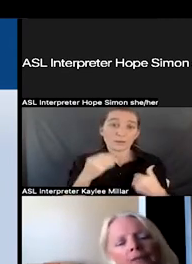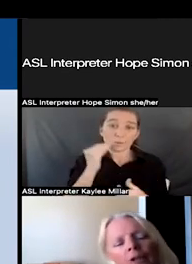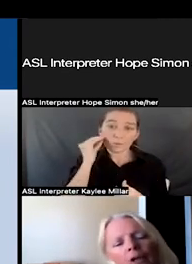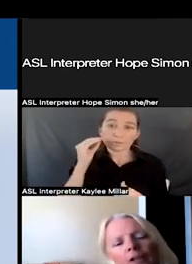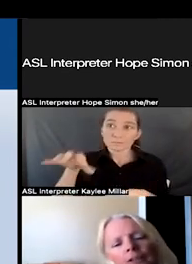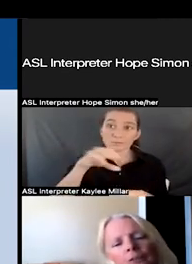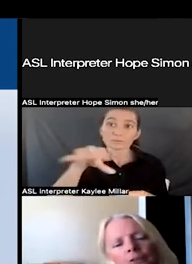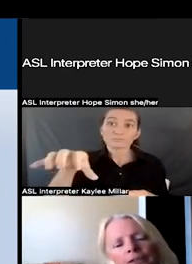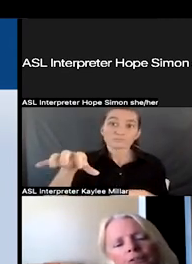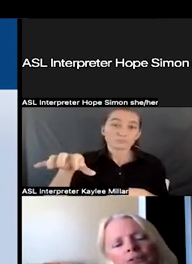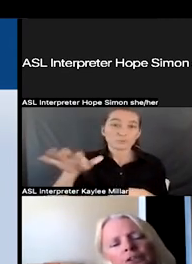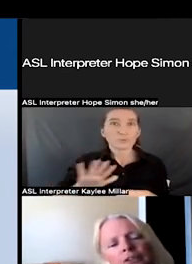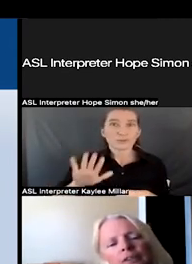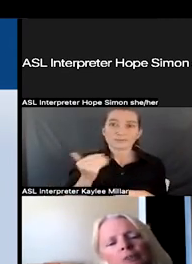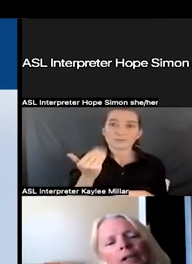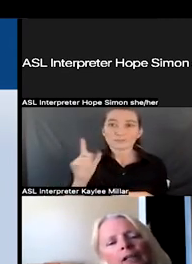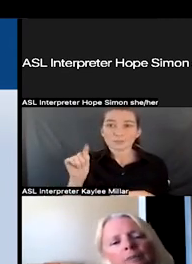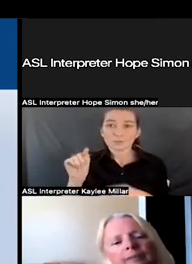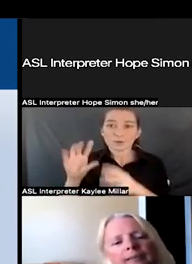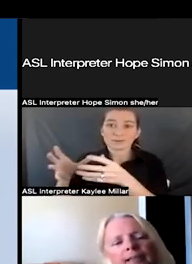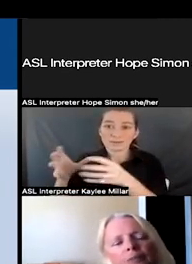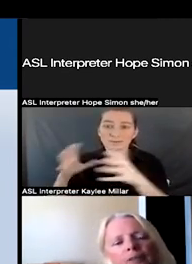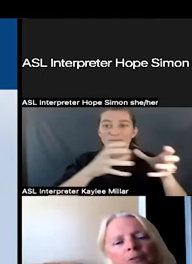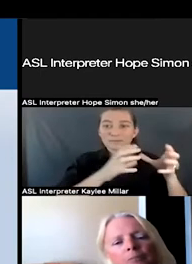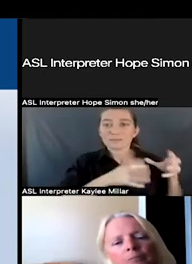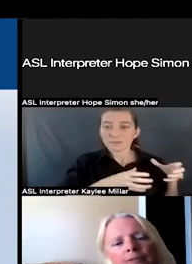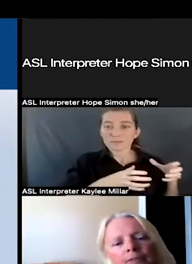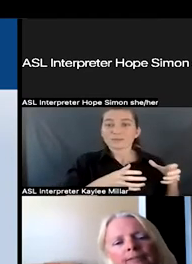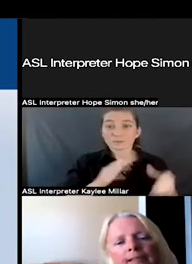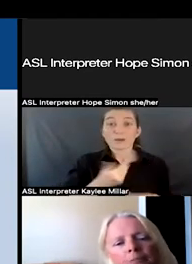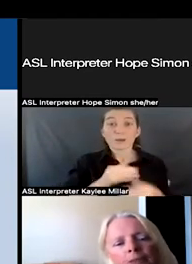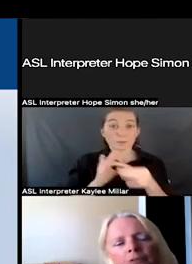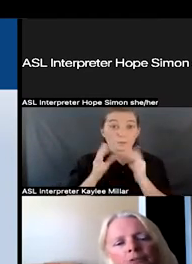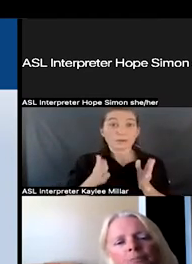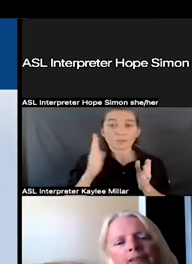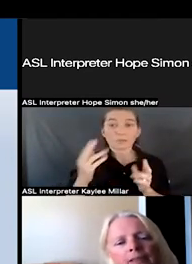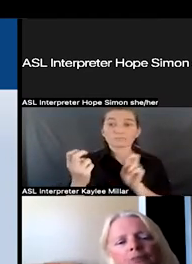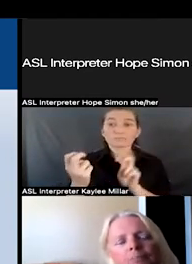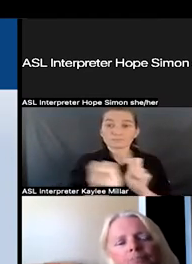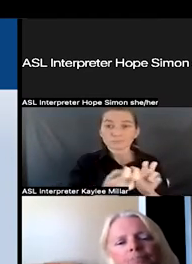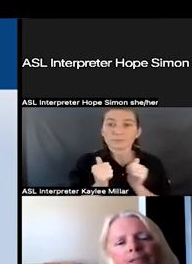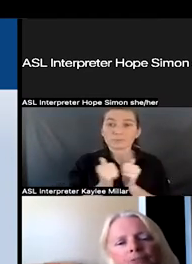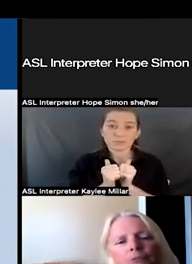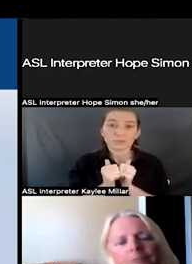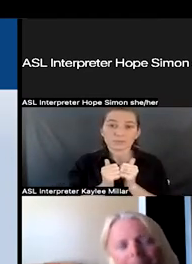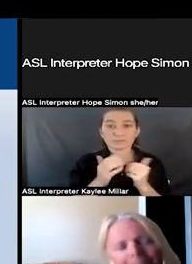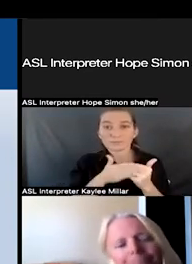And our area coordinators for each area will actually be sitting down with their residents and putting those together.